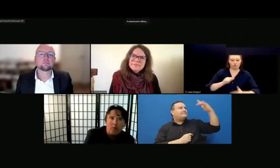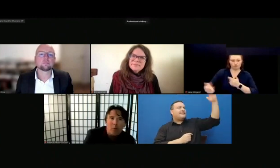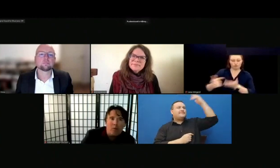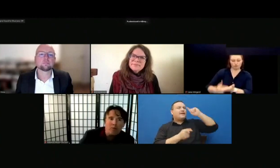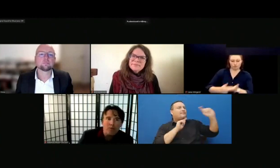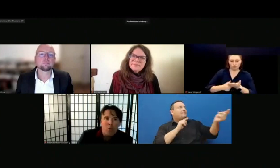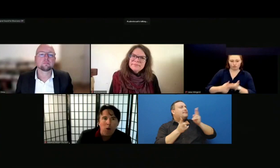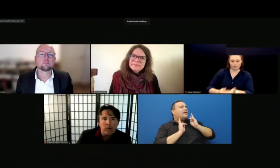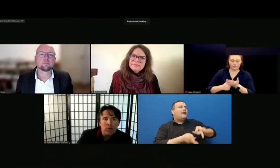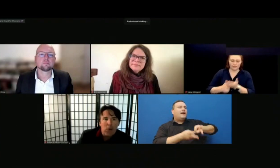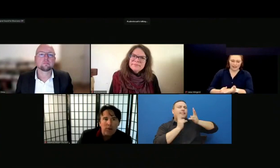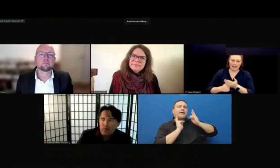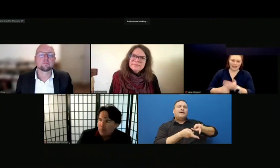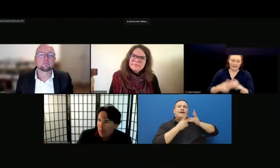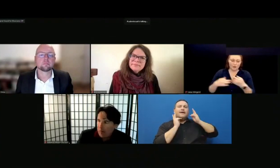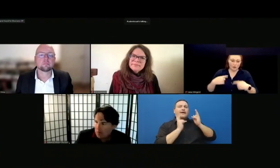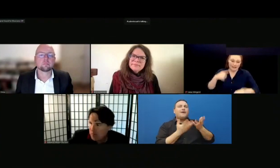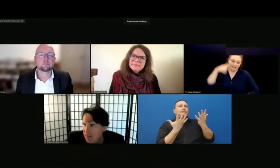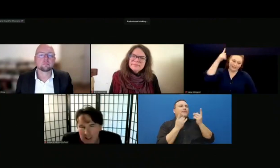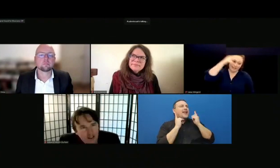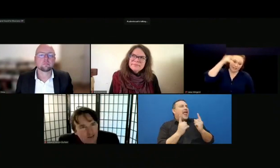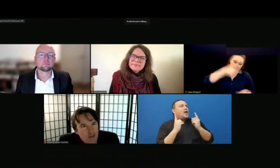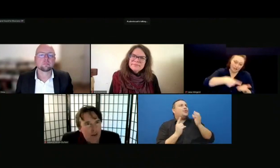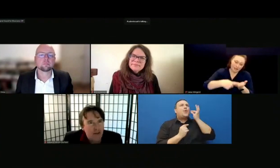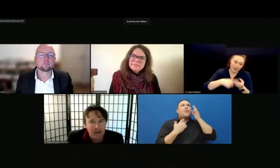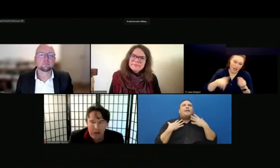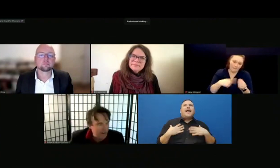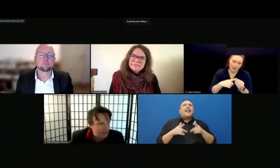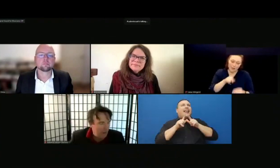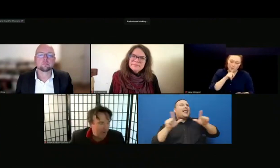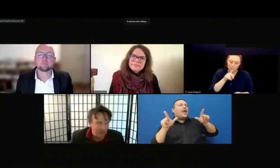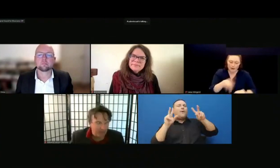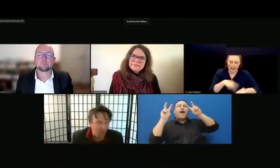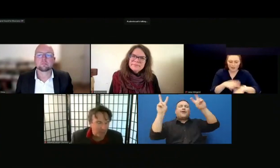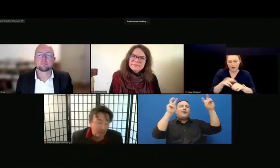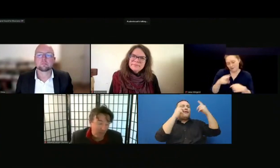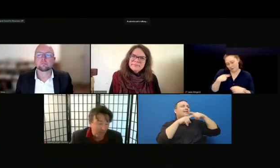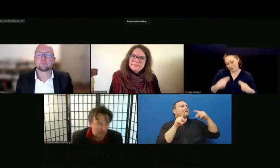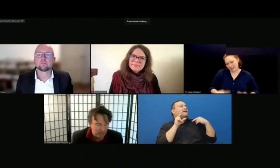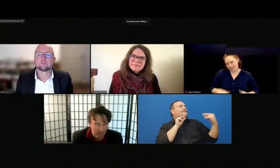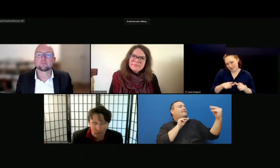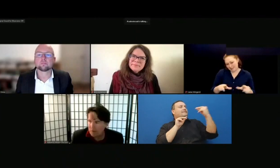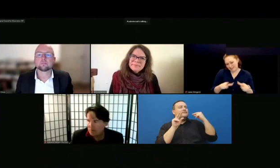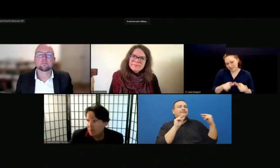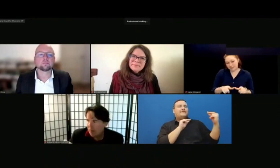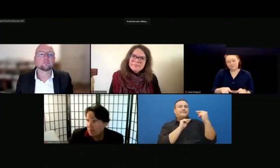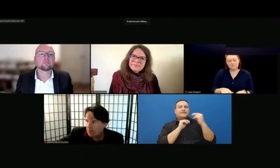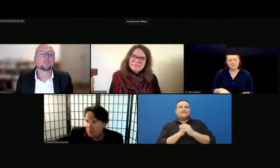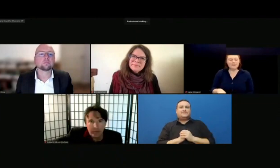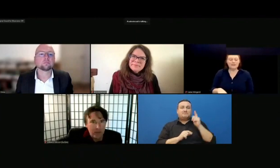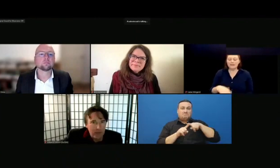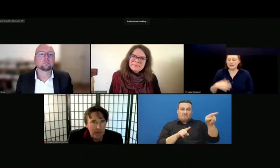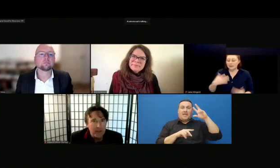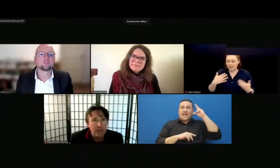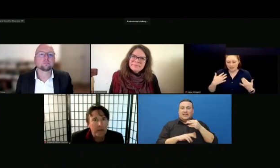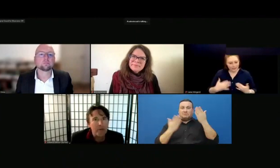in philosophical discussion on the true nature of human language. Meanwhile, Anita was